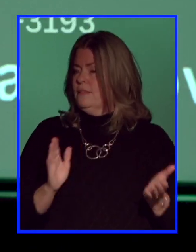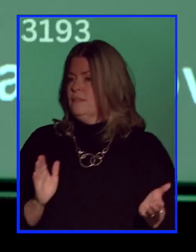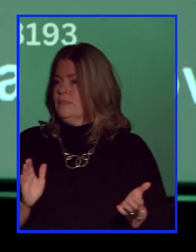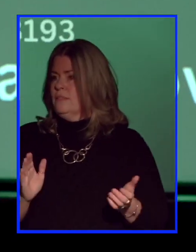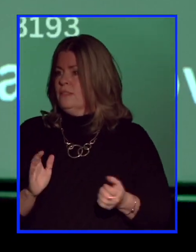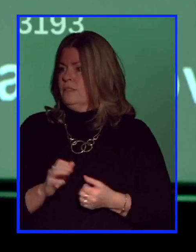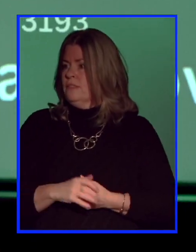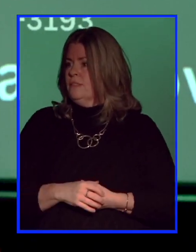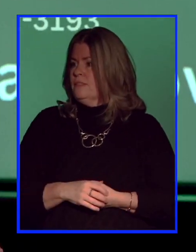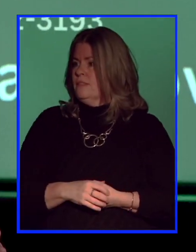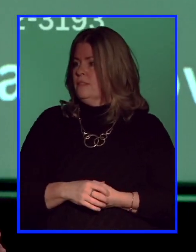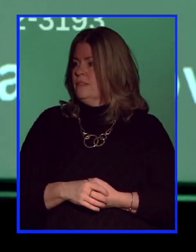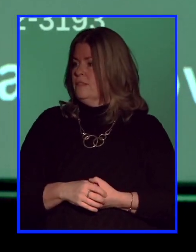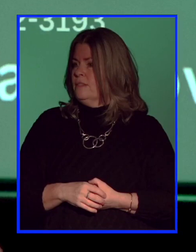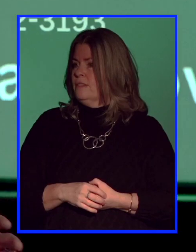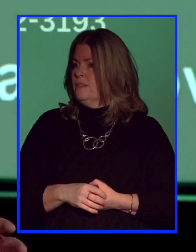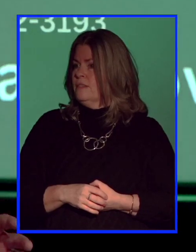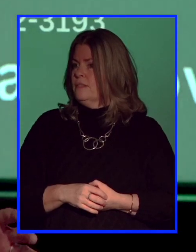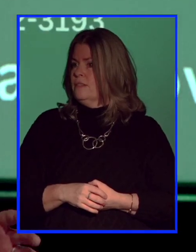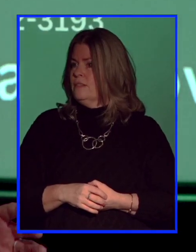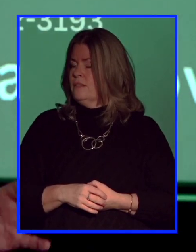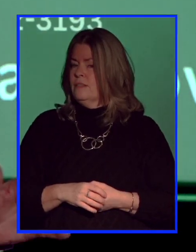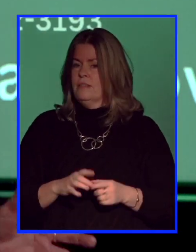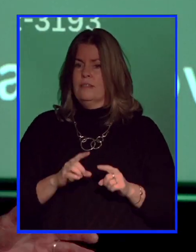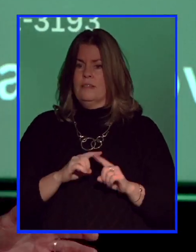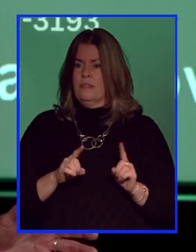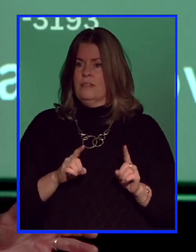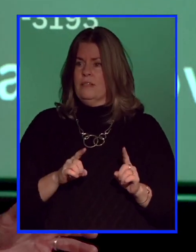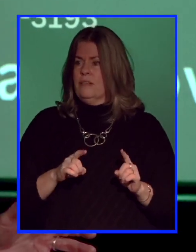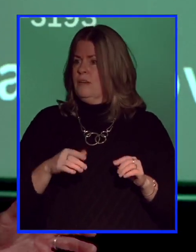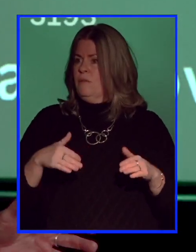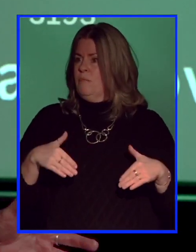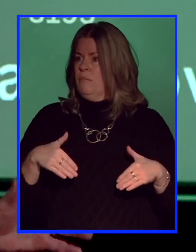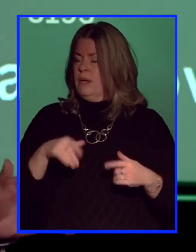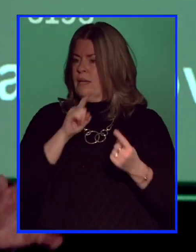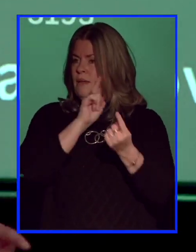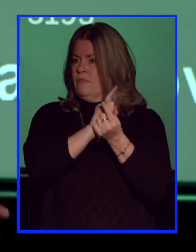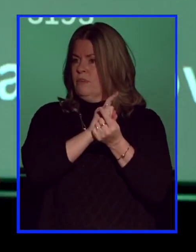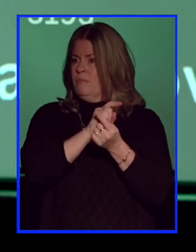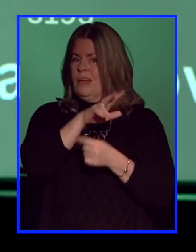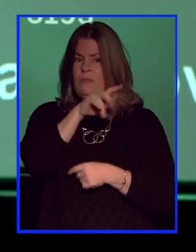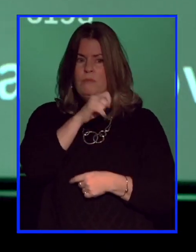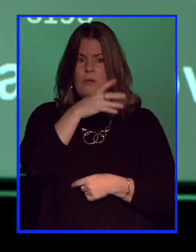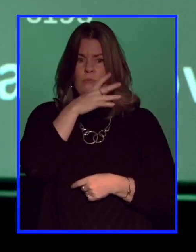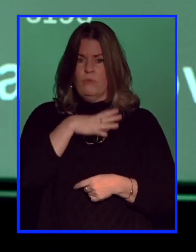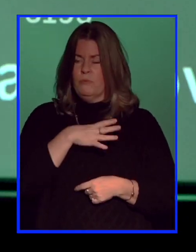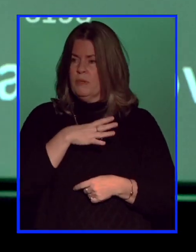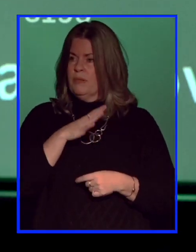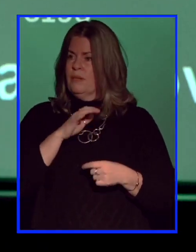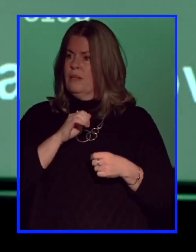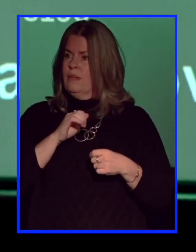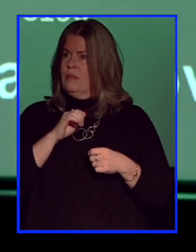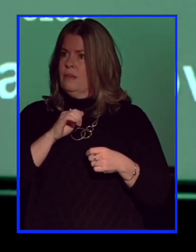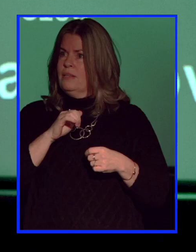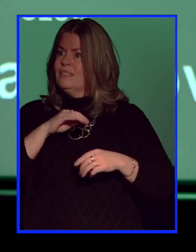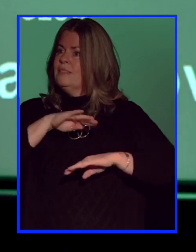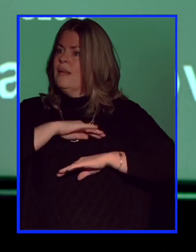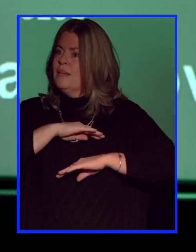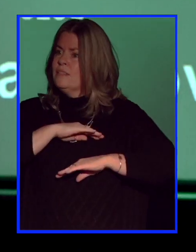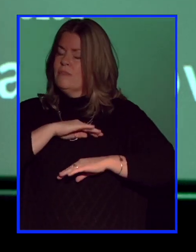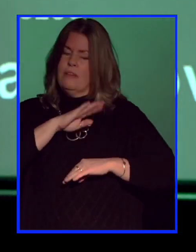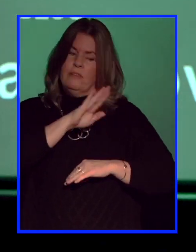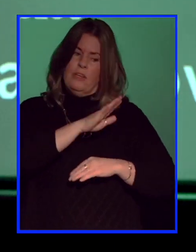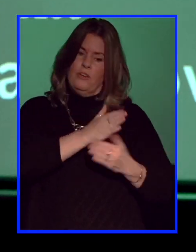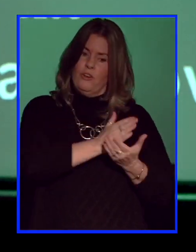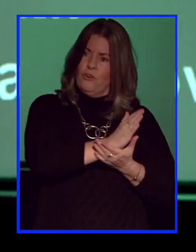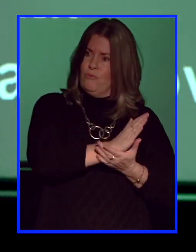constitutional amendment. But I haven't met a Vermont woman who is satisfied that her right is because of what her